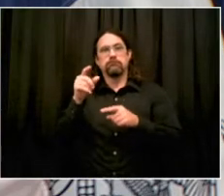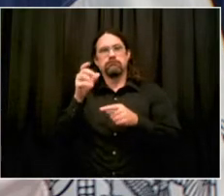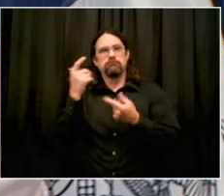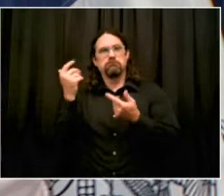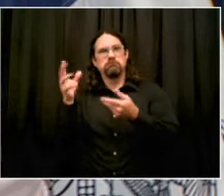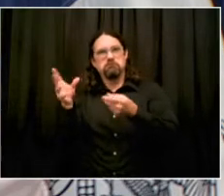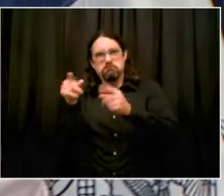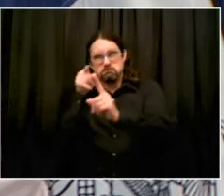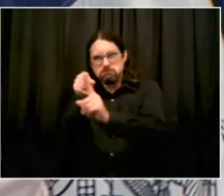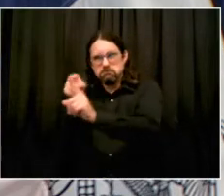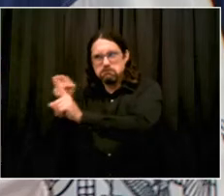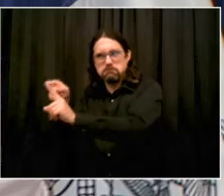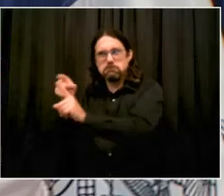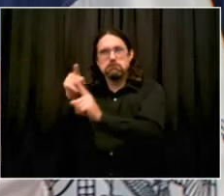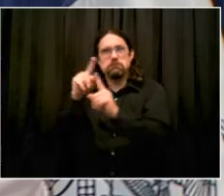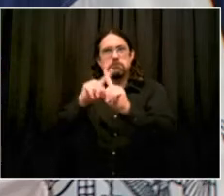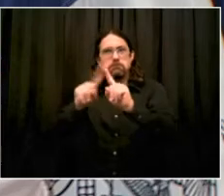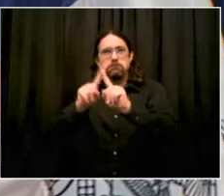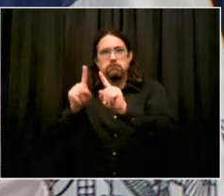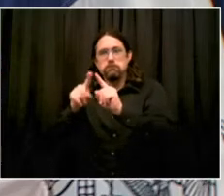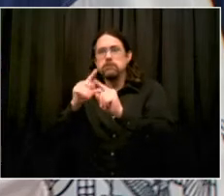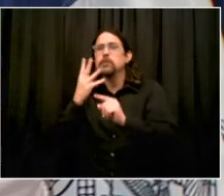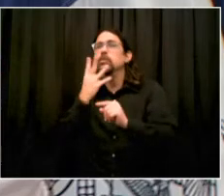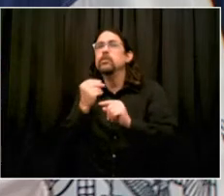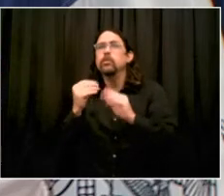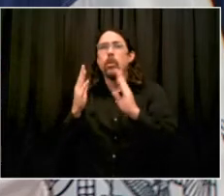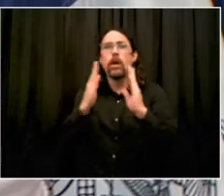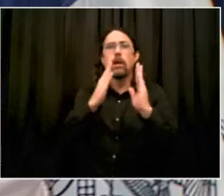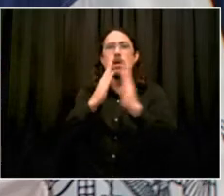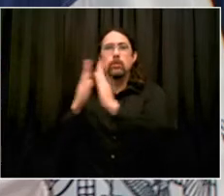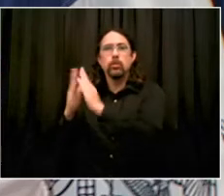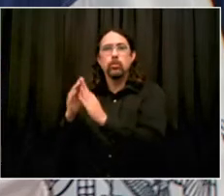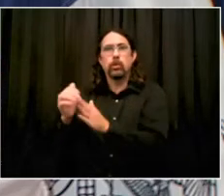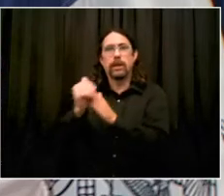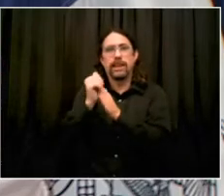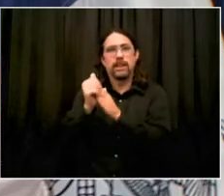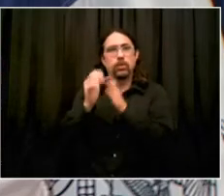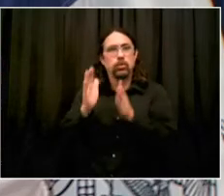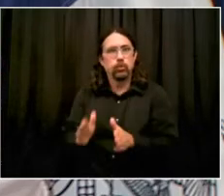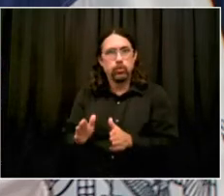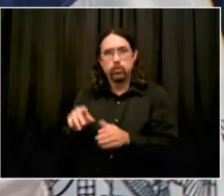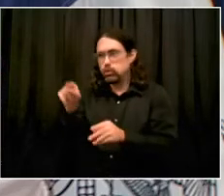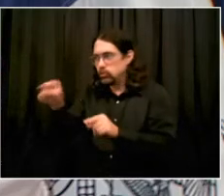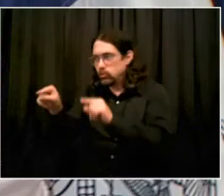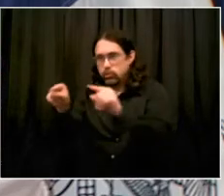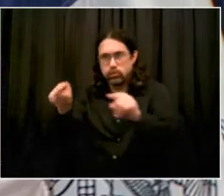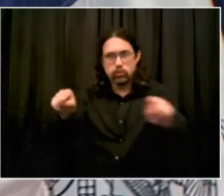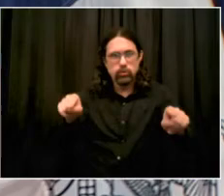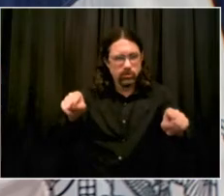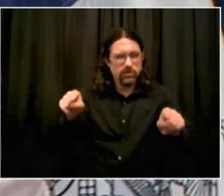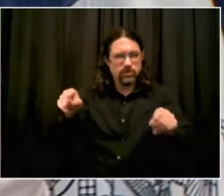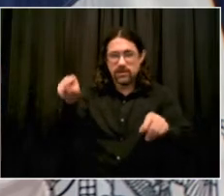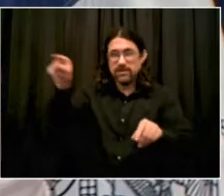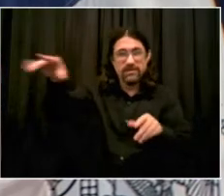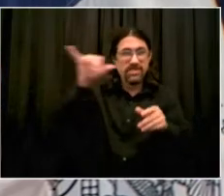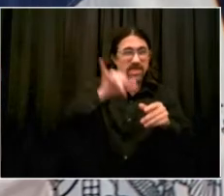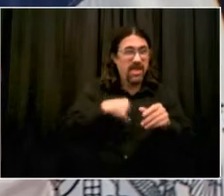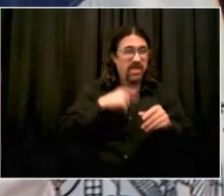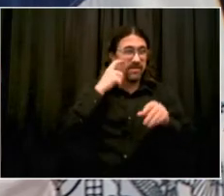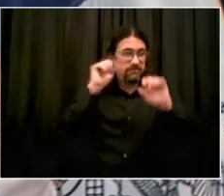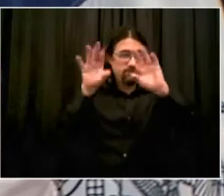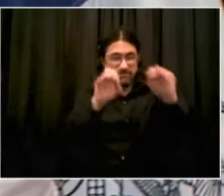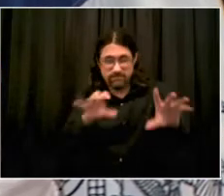from everything I've seen, it's very broad ranging. If you look across the neighborhoods in the 9 zip codes, it is a